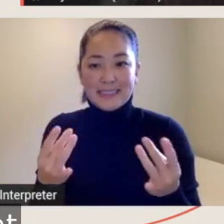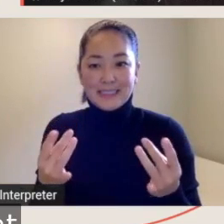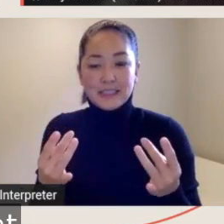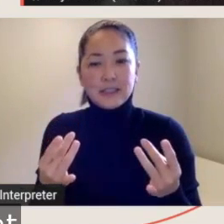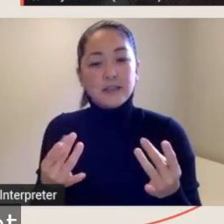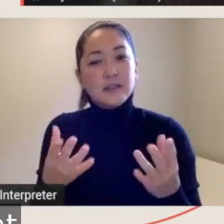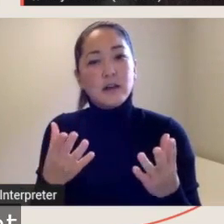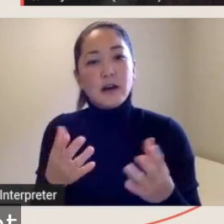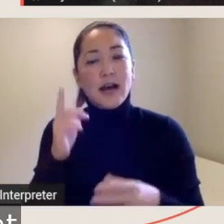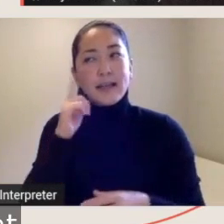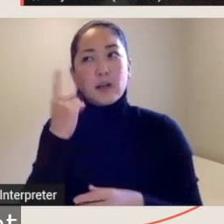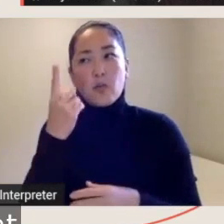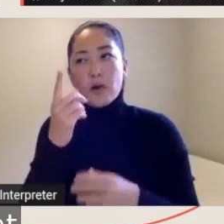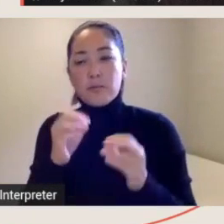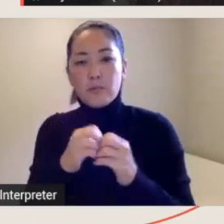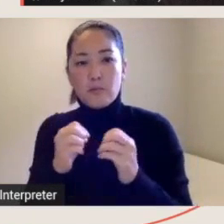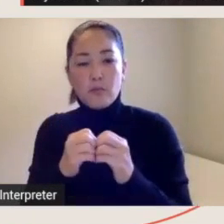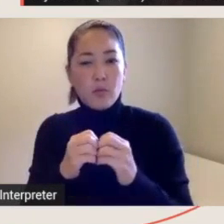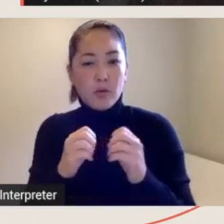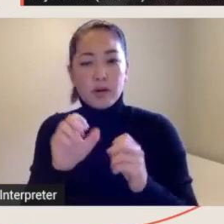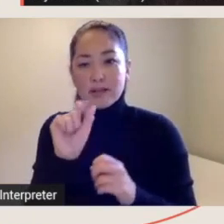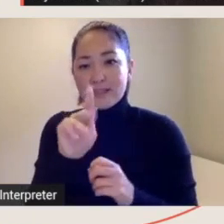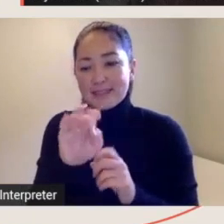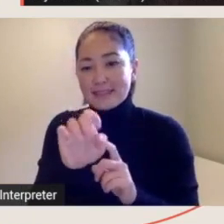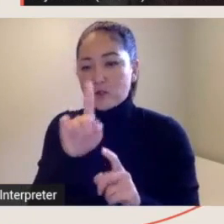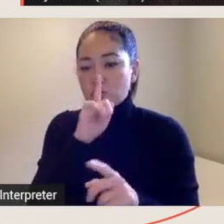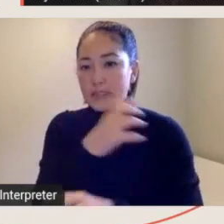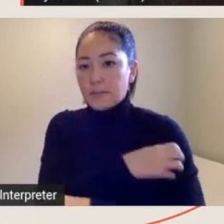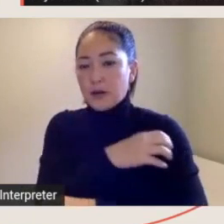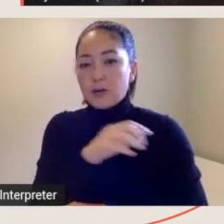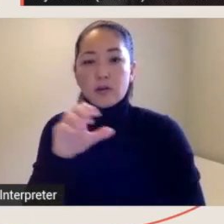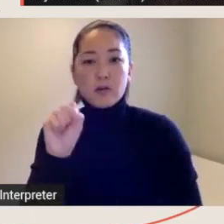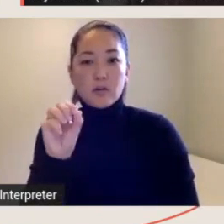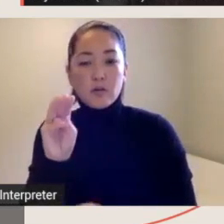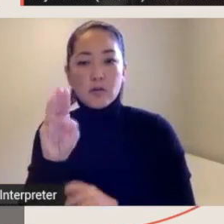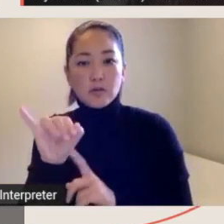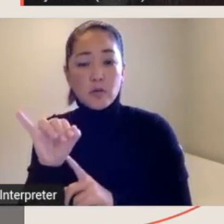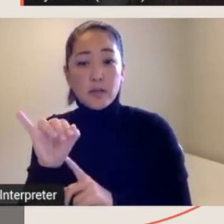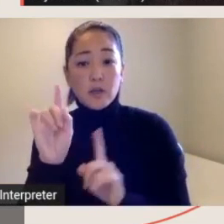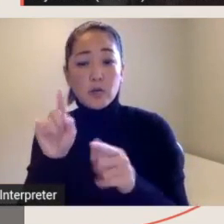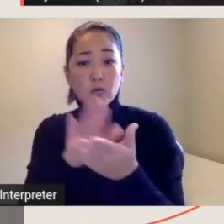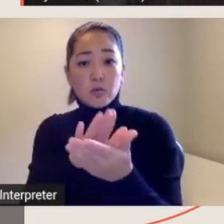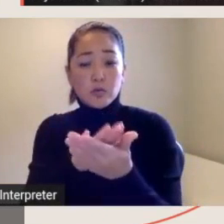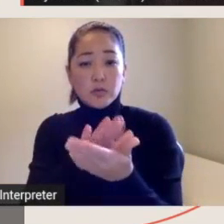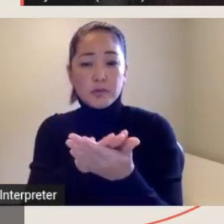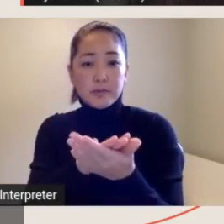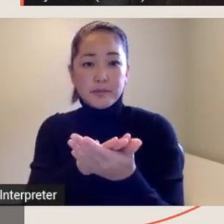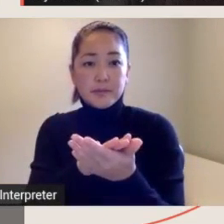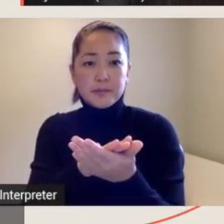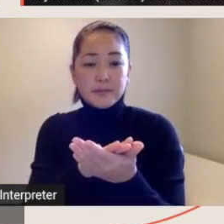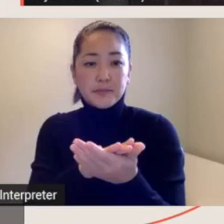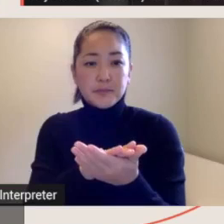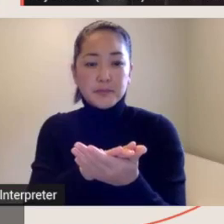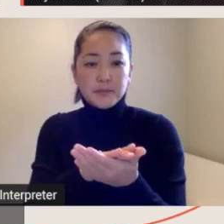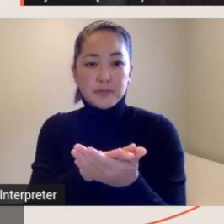about another scene that is so powerful in the film, which is the scene of Somi's son in school. And so, you